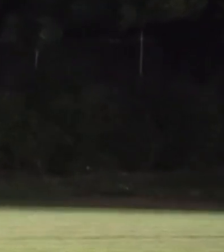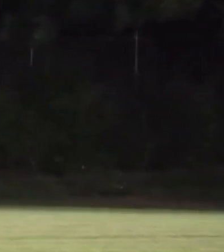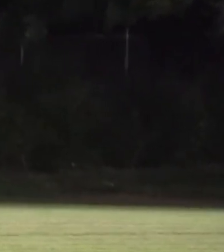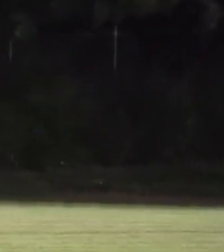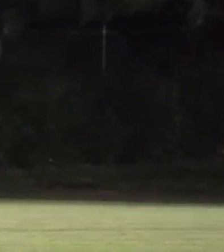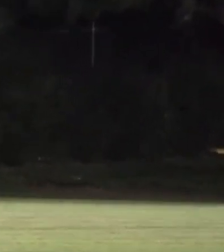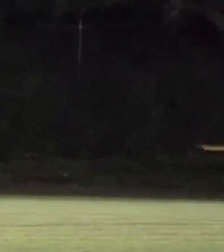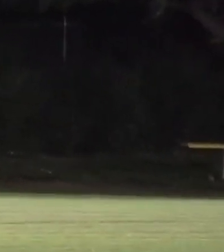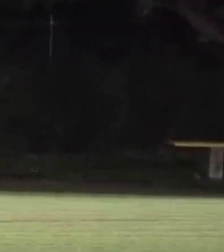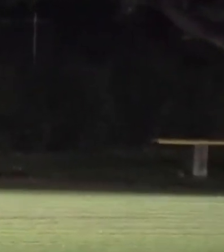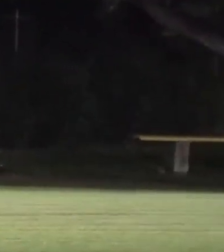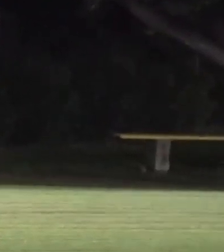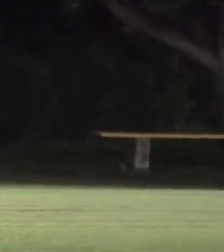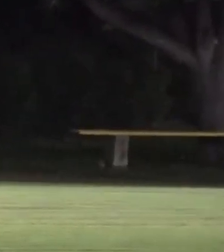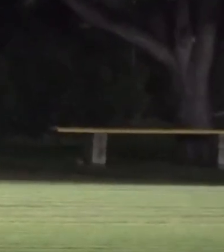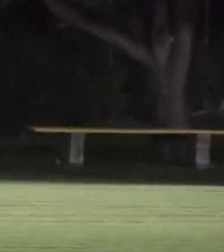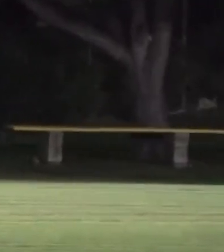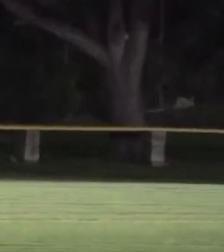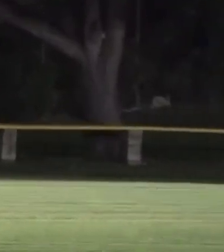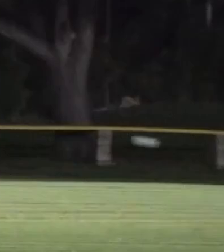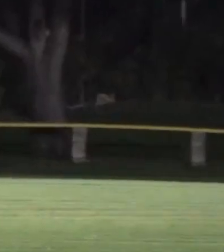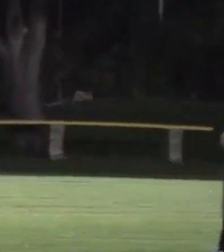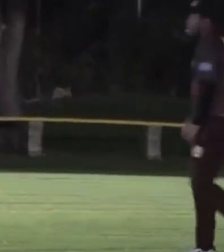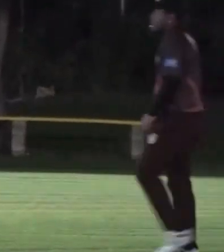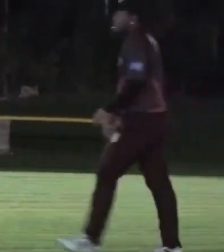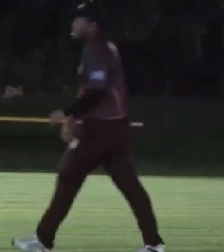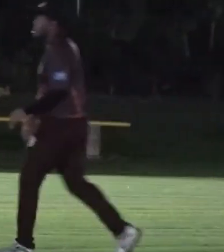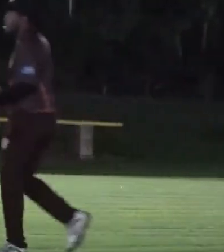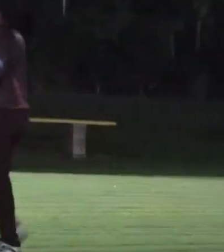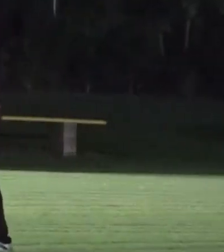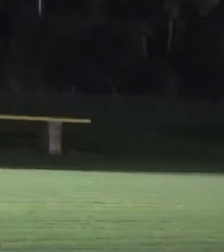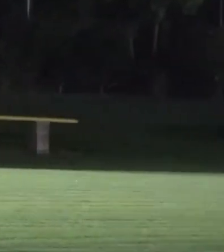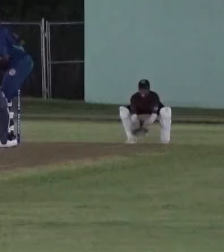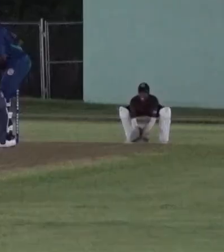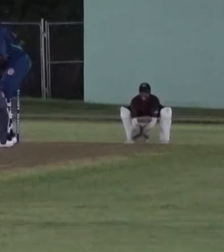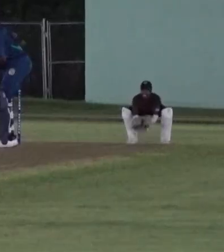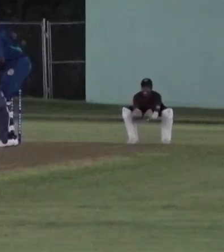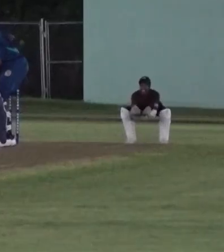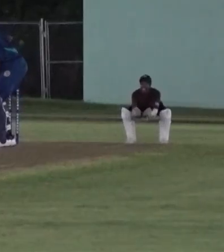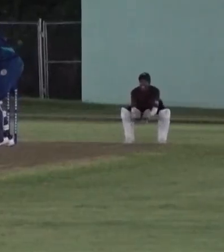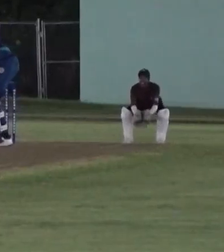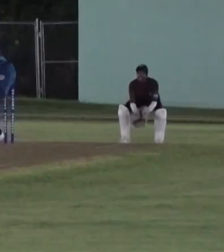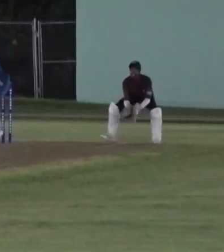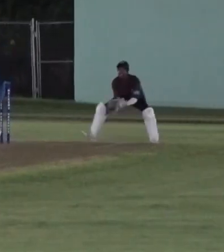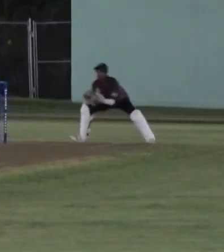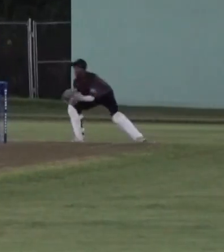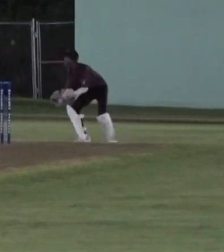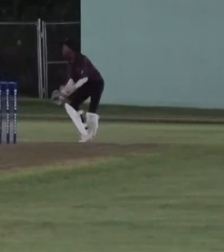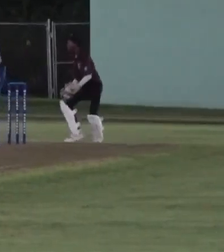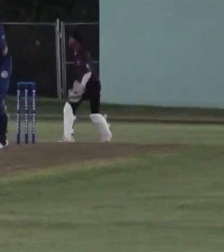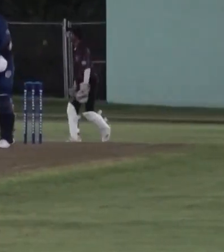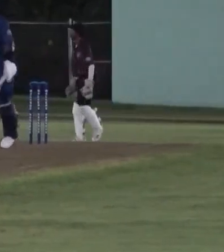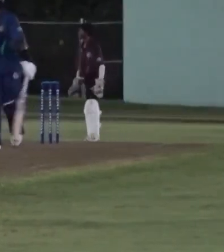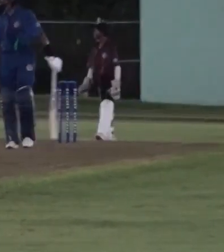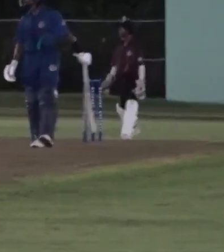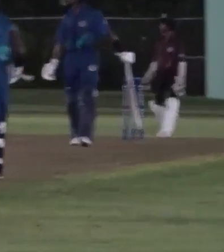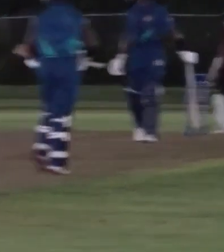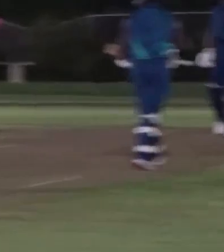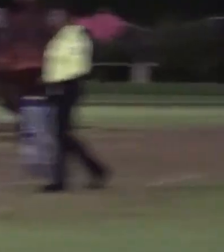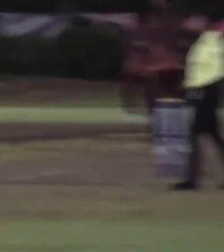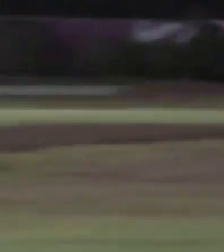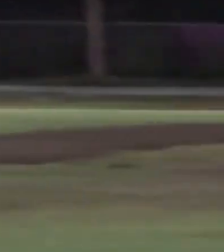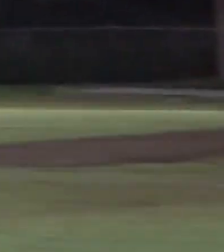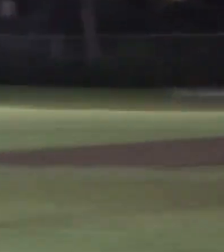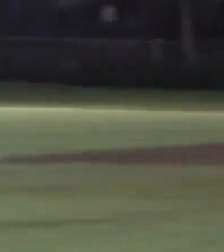by Joshua Payne. Jalen Herwood with his first scout, 14 for 1. Brown on the go now, picks the